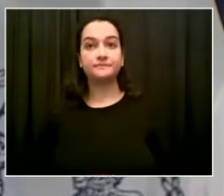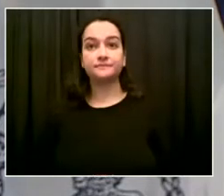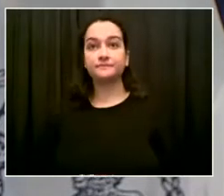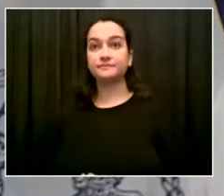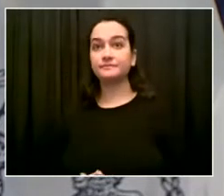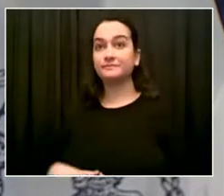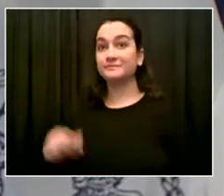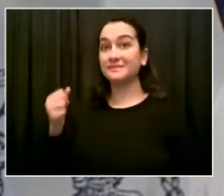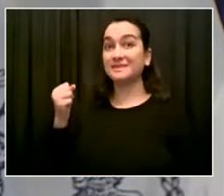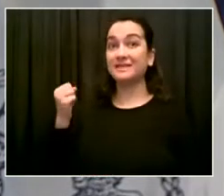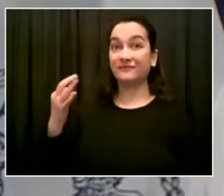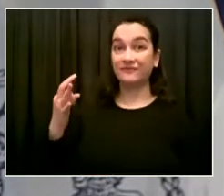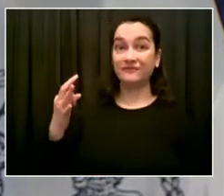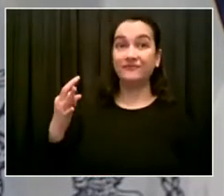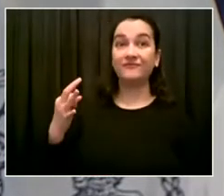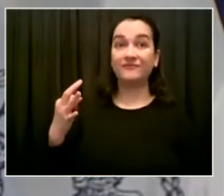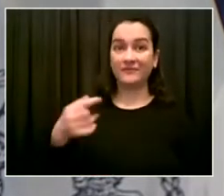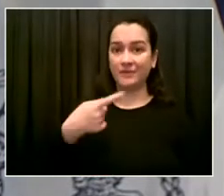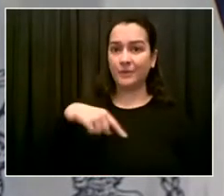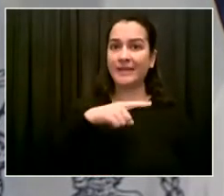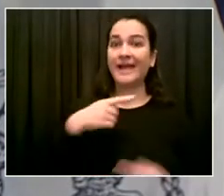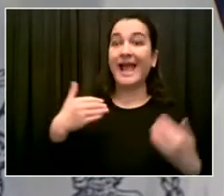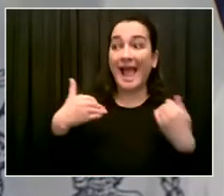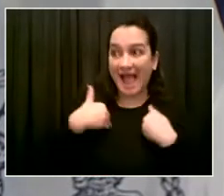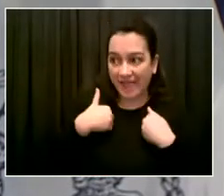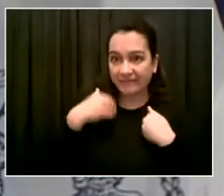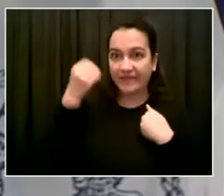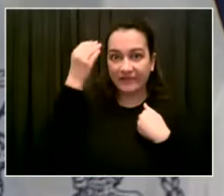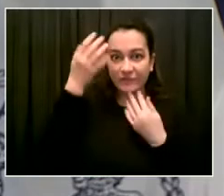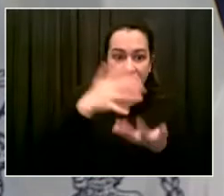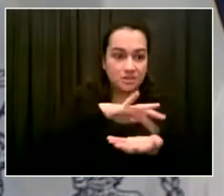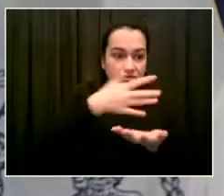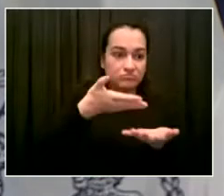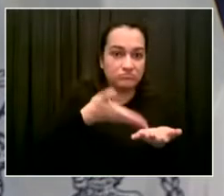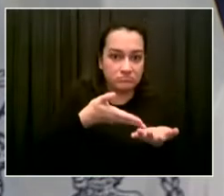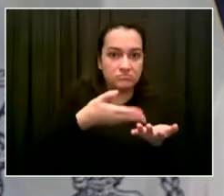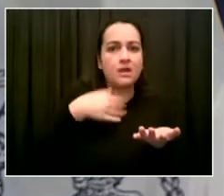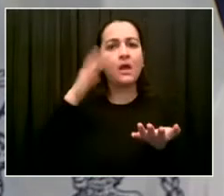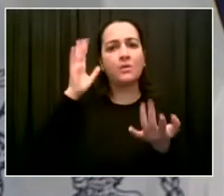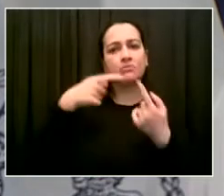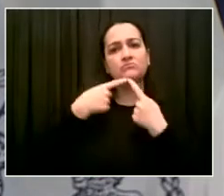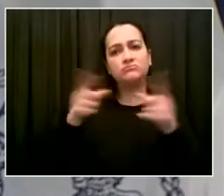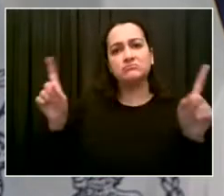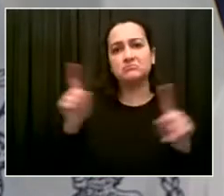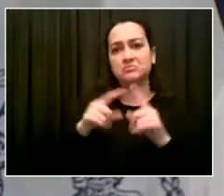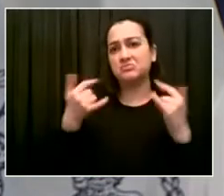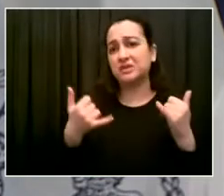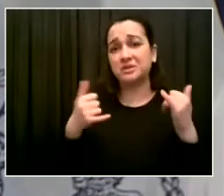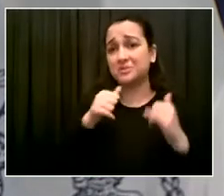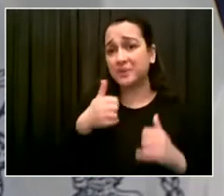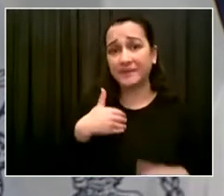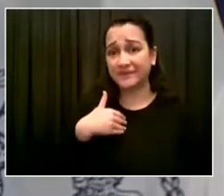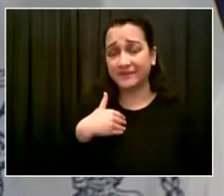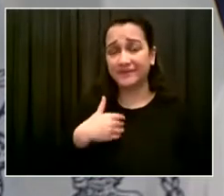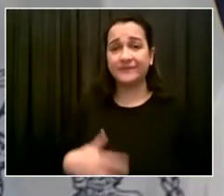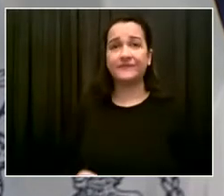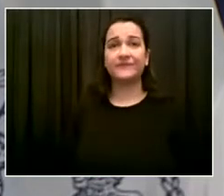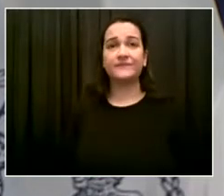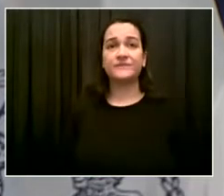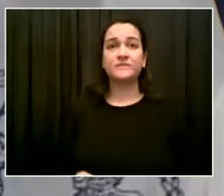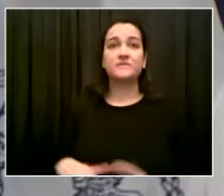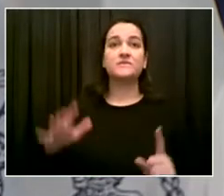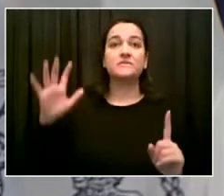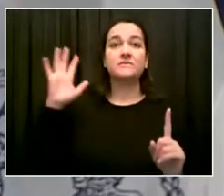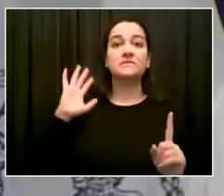attendance levels, where that report was not accurate. But on the question that you've raised previously also about the different